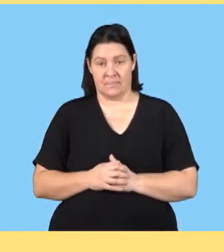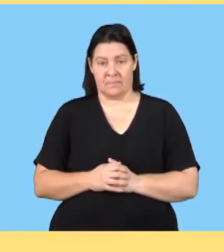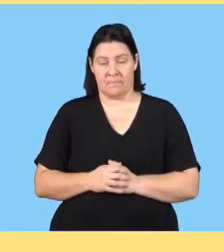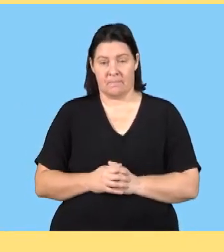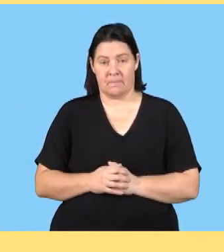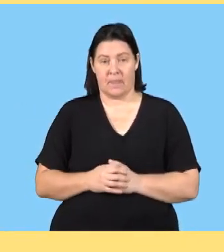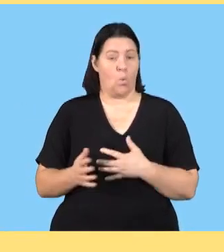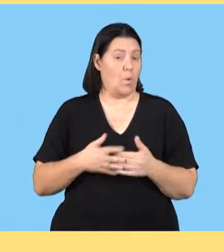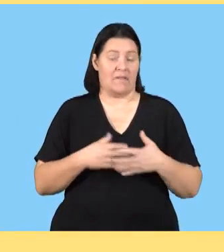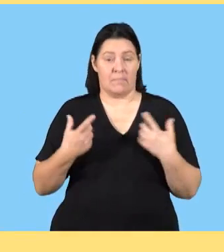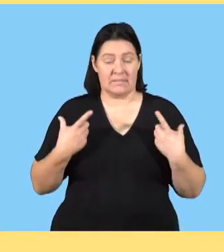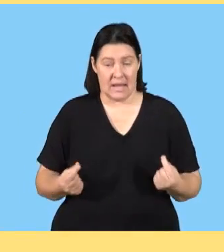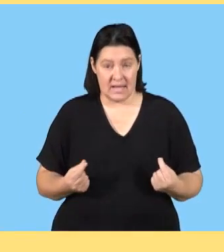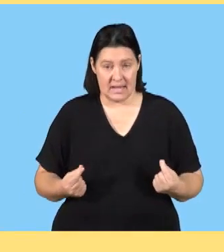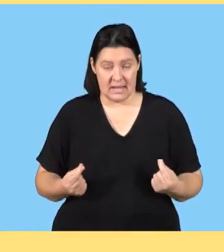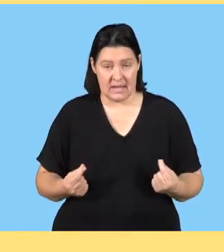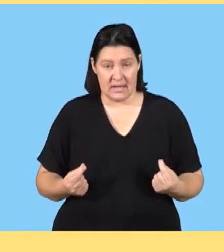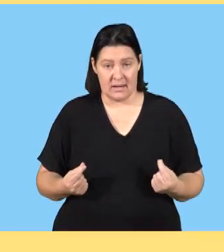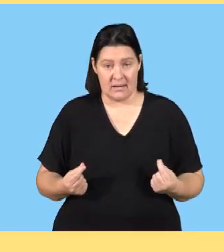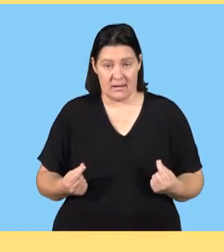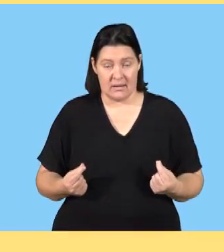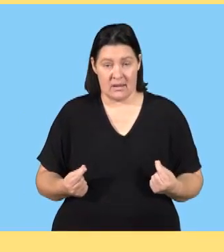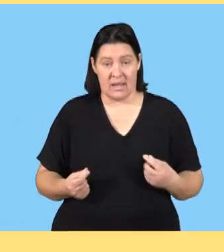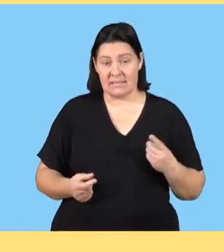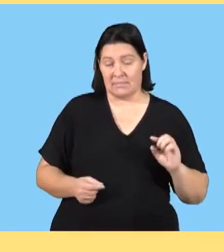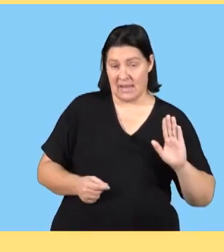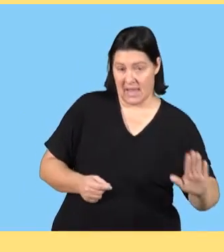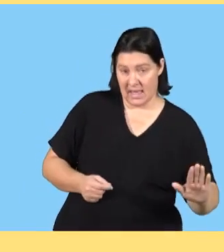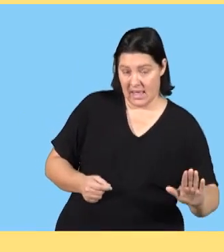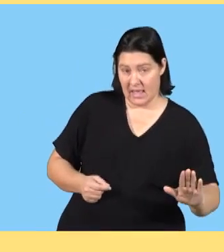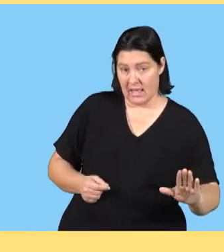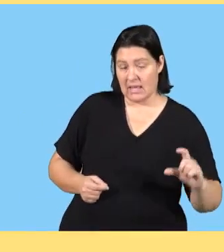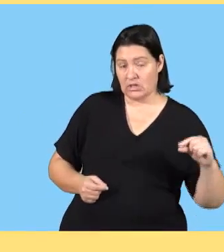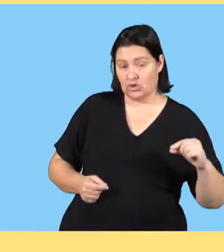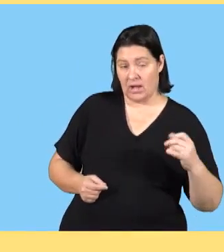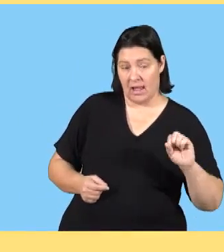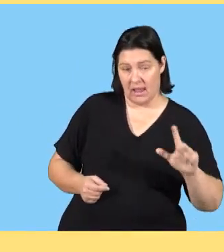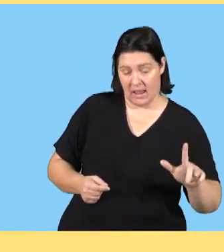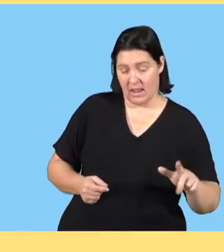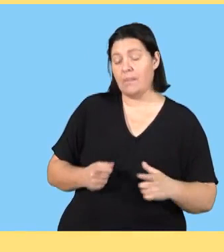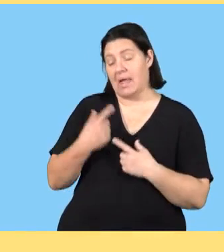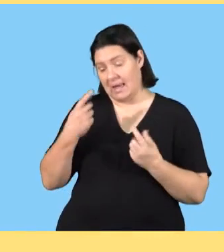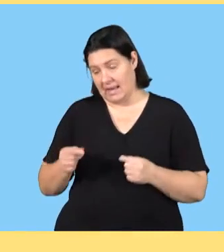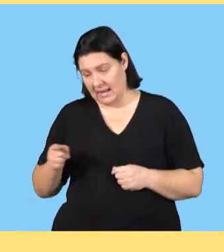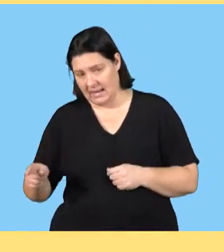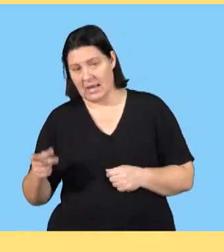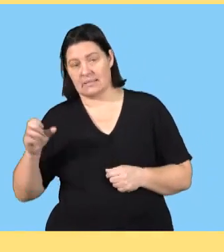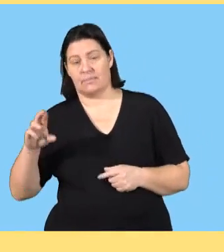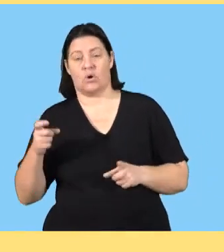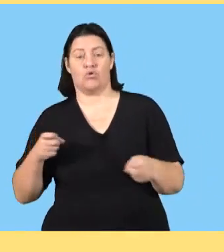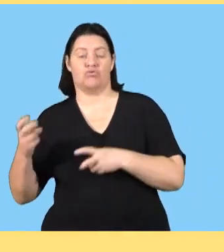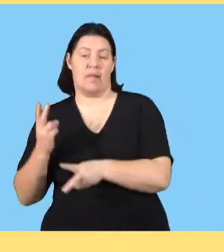1,168. Whatever I've done to my debtor here, G. Gao, I do it again to my